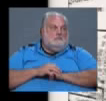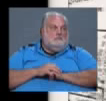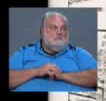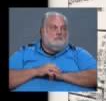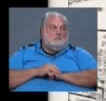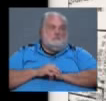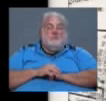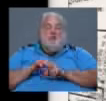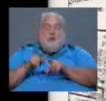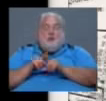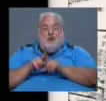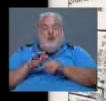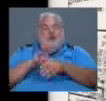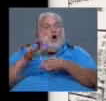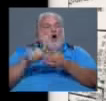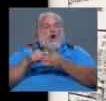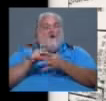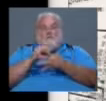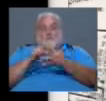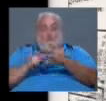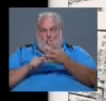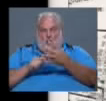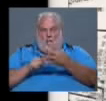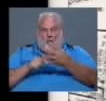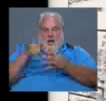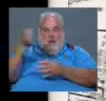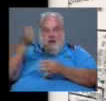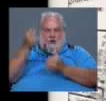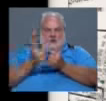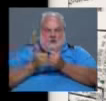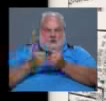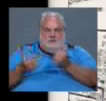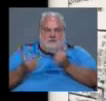And I'd like all 4 of these to be held separate.